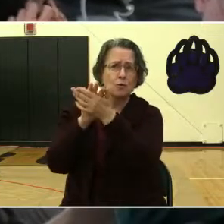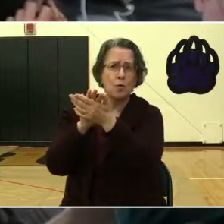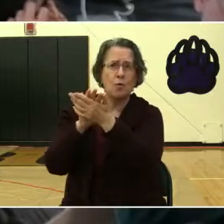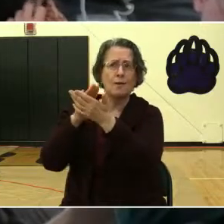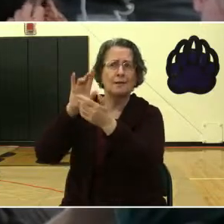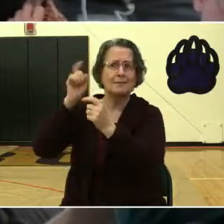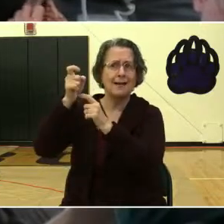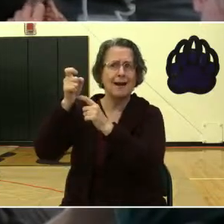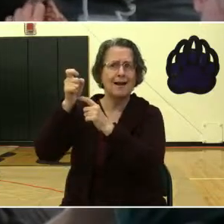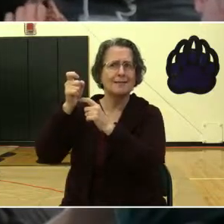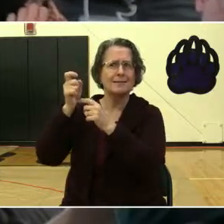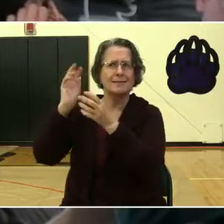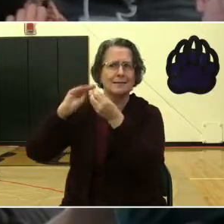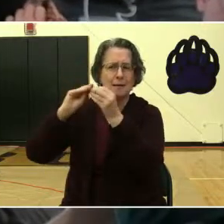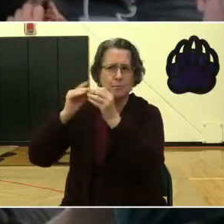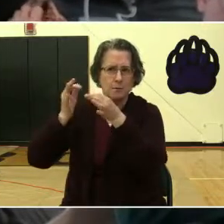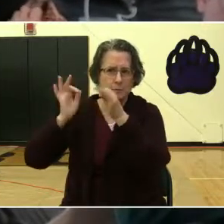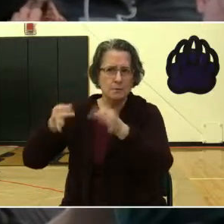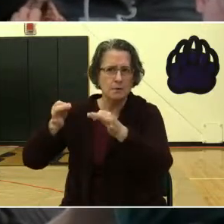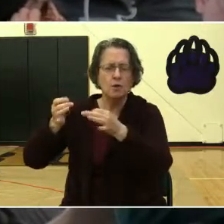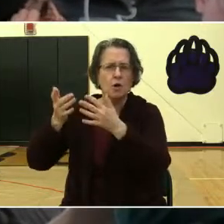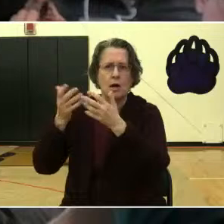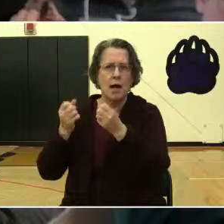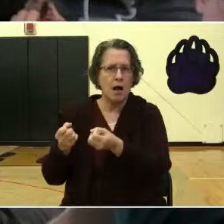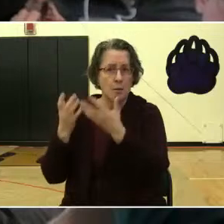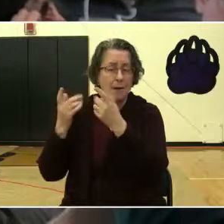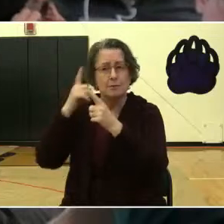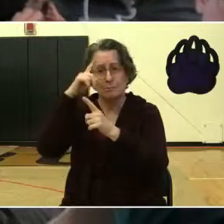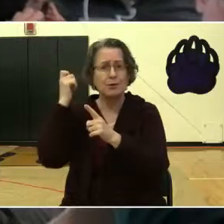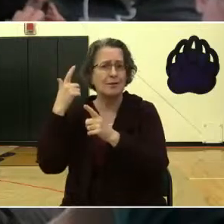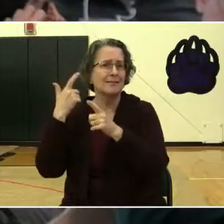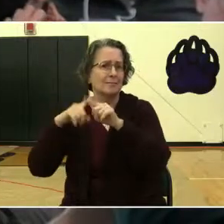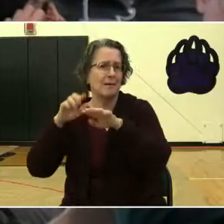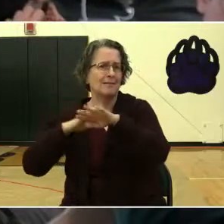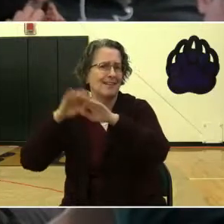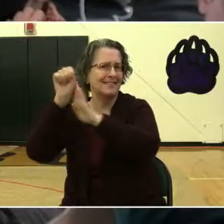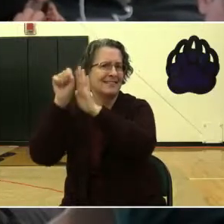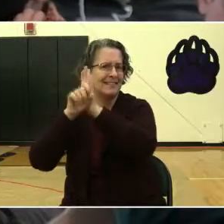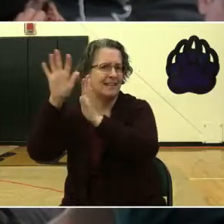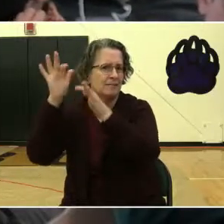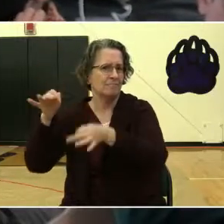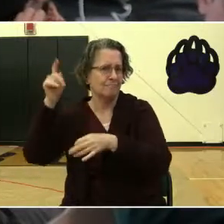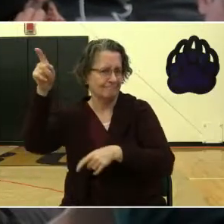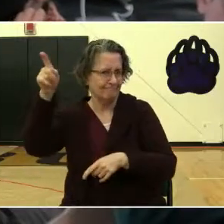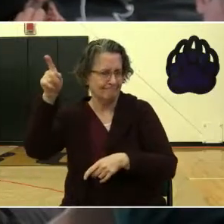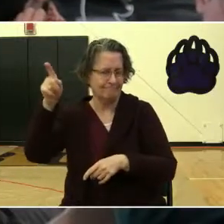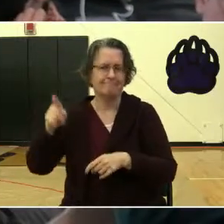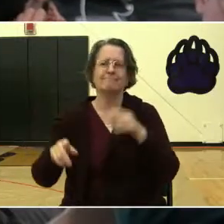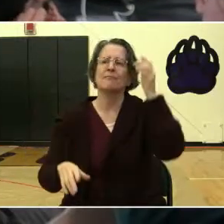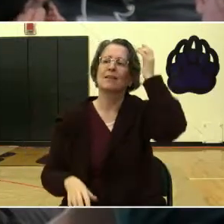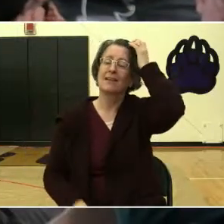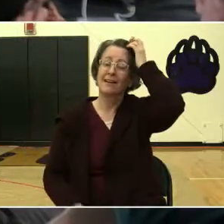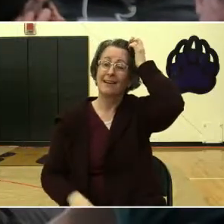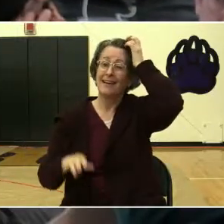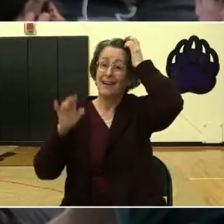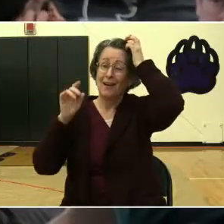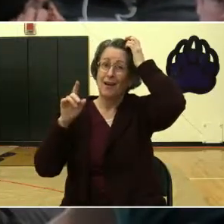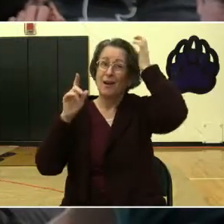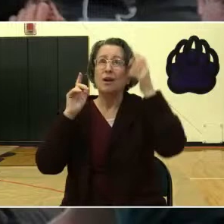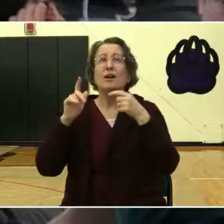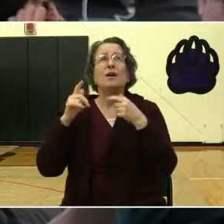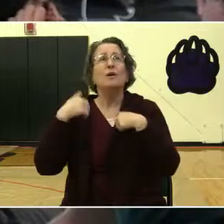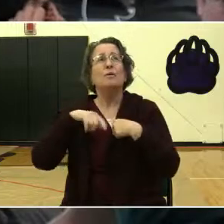dependent on the yield a number determined by the state um it's not going to be known until